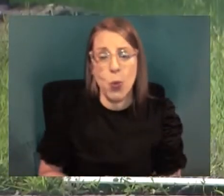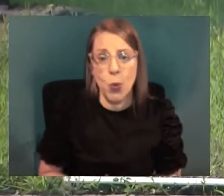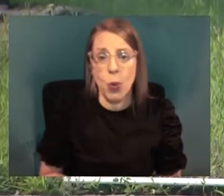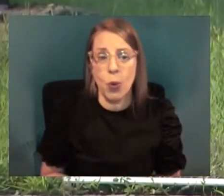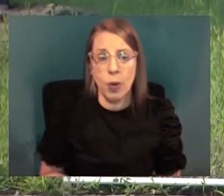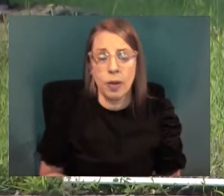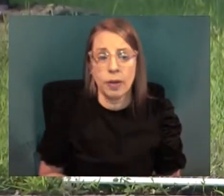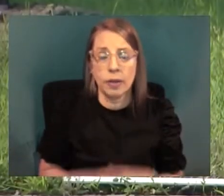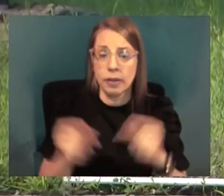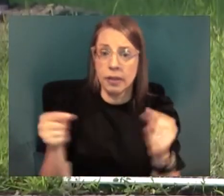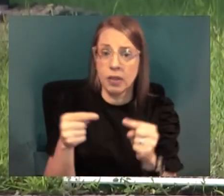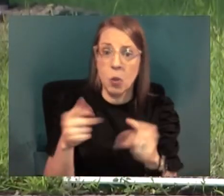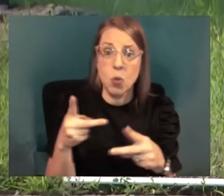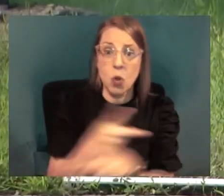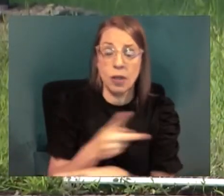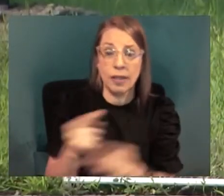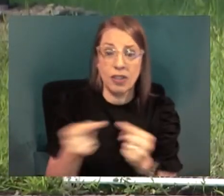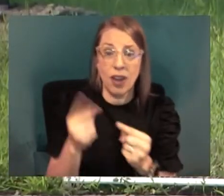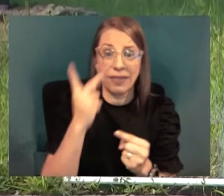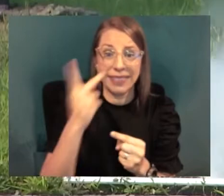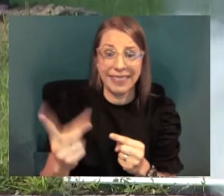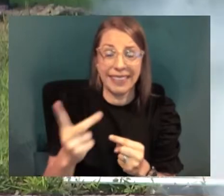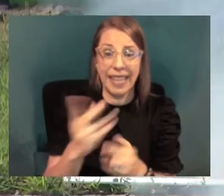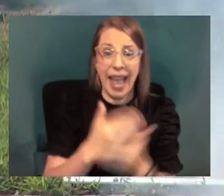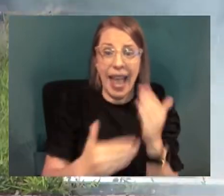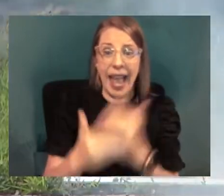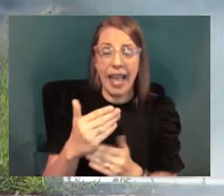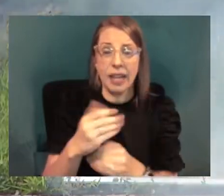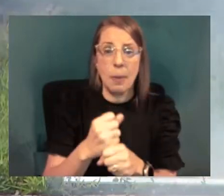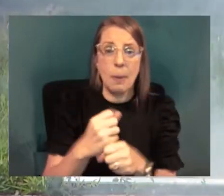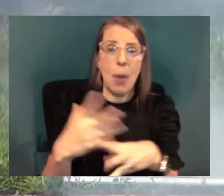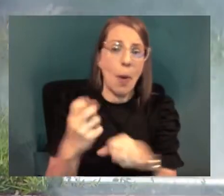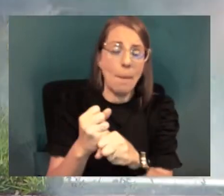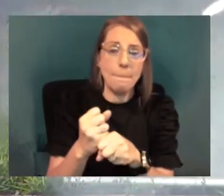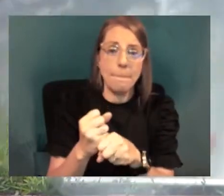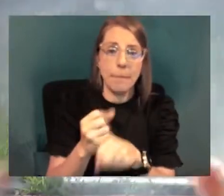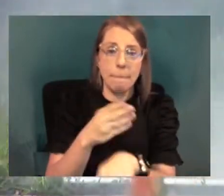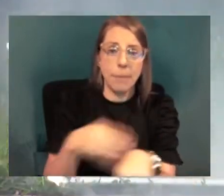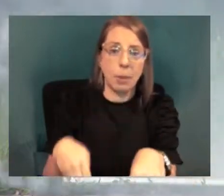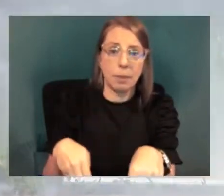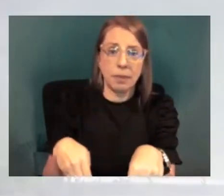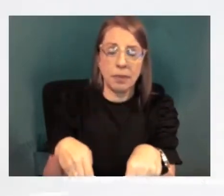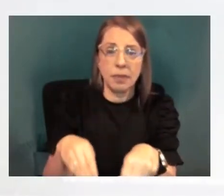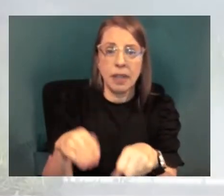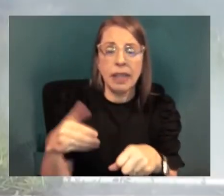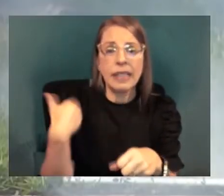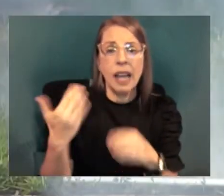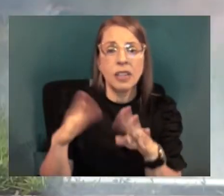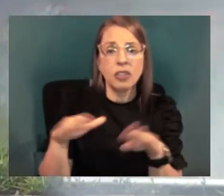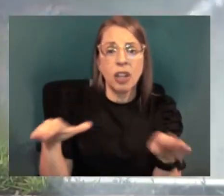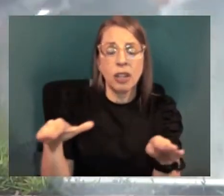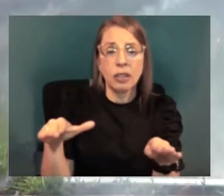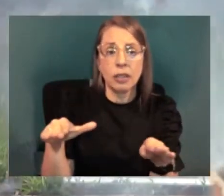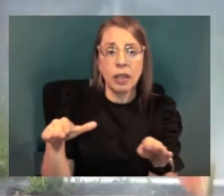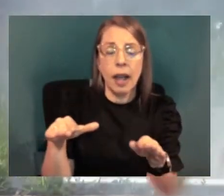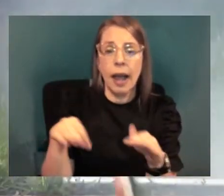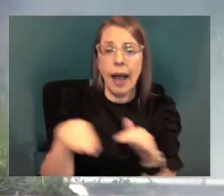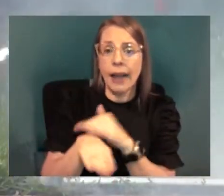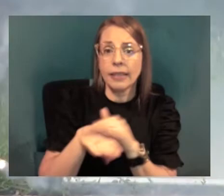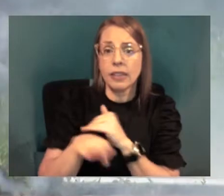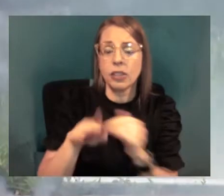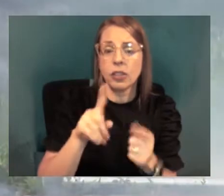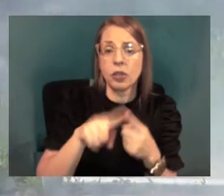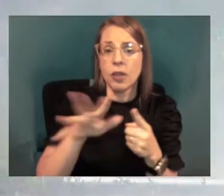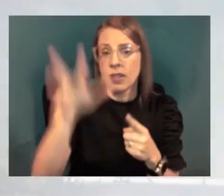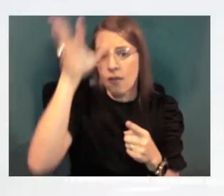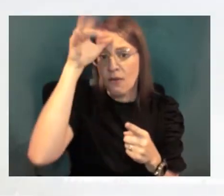The worst injury I've seen is entire hand blown off in a young child who got access to his father's mortar